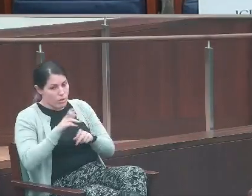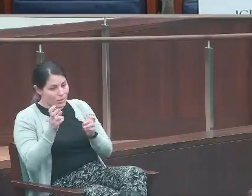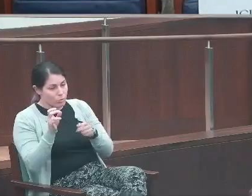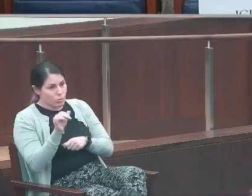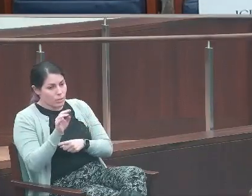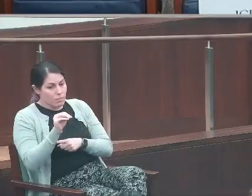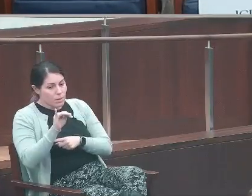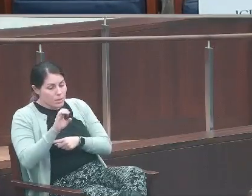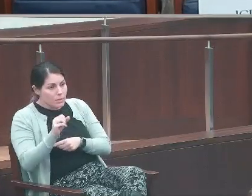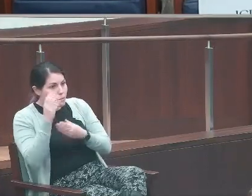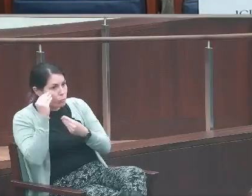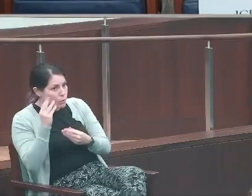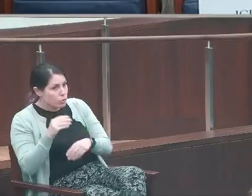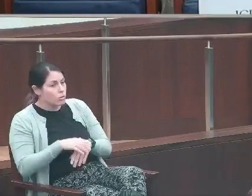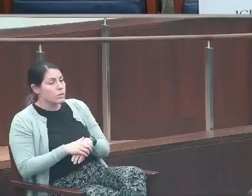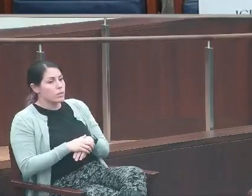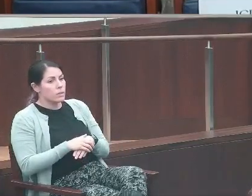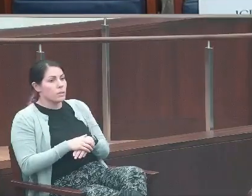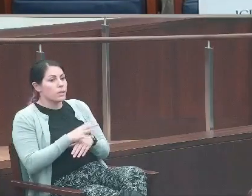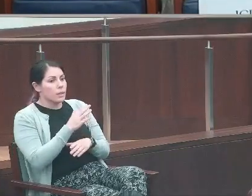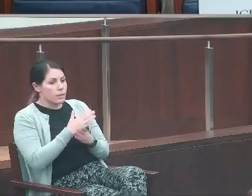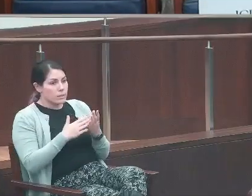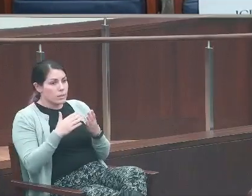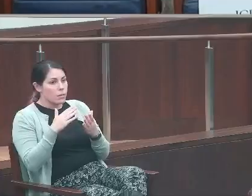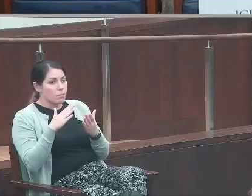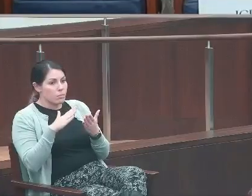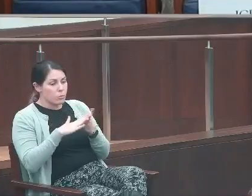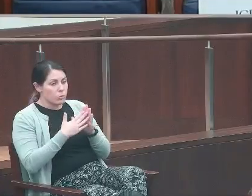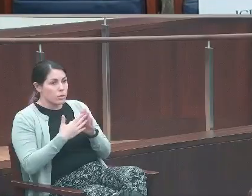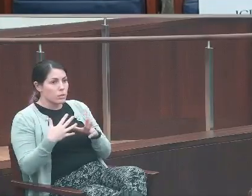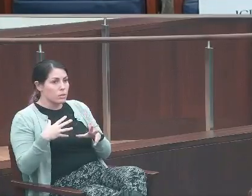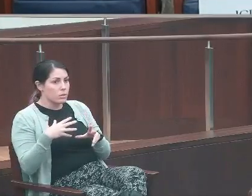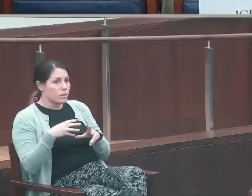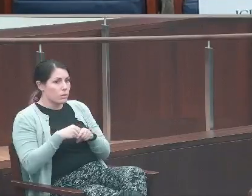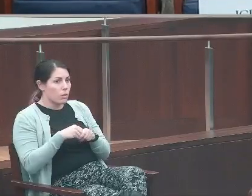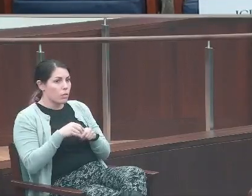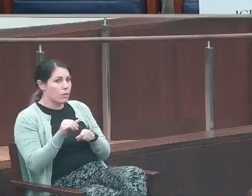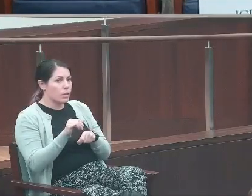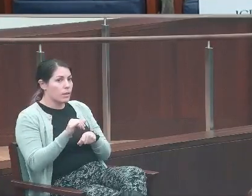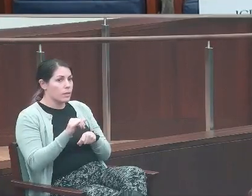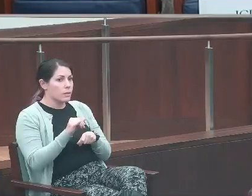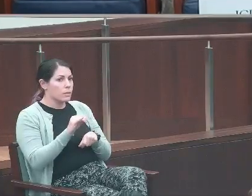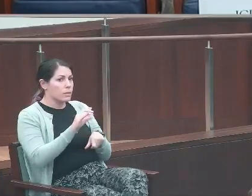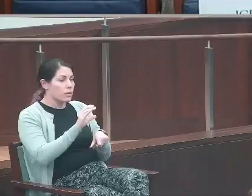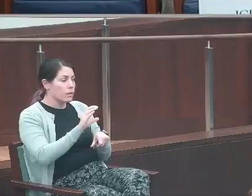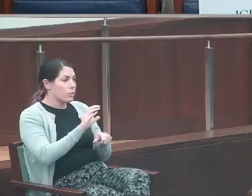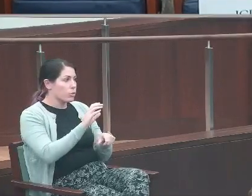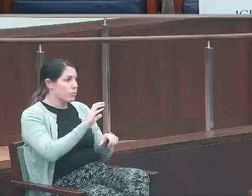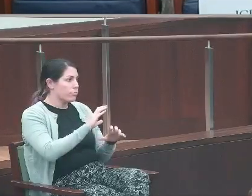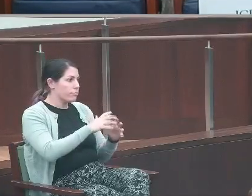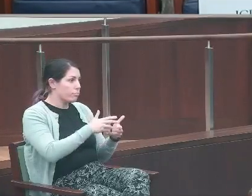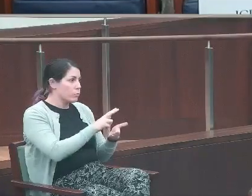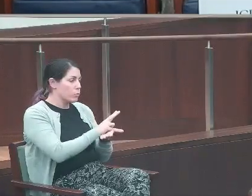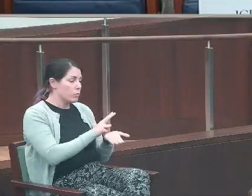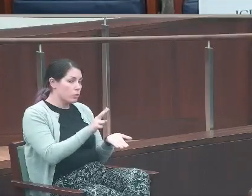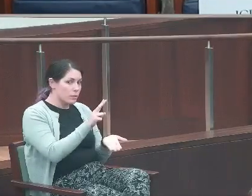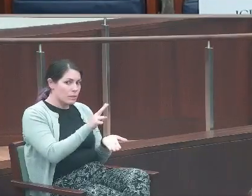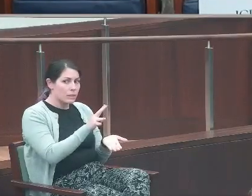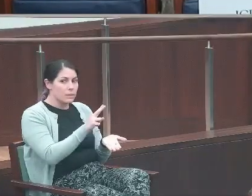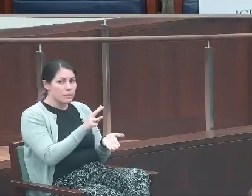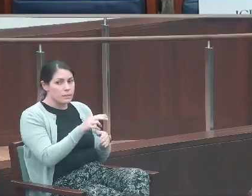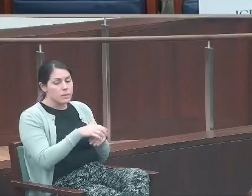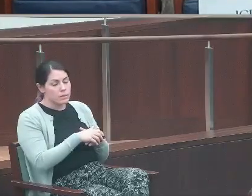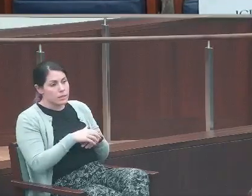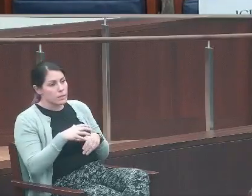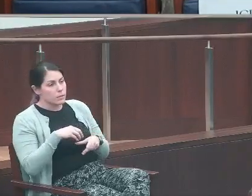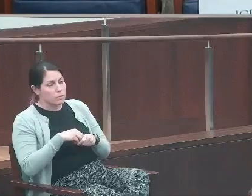online. We work with organizations like the Center for Countering Digital Hate, which also does really important work on this front. And I did a webinar with Imran, who's the